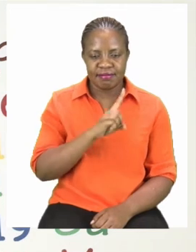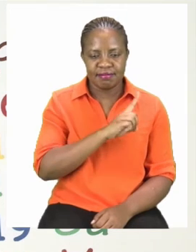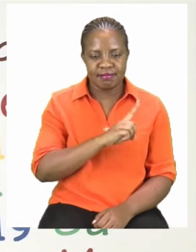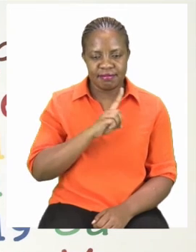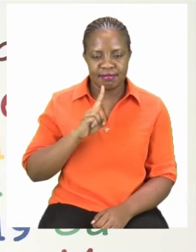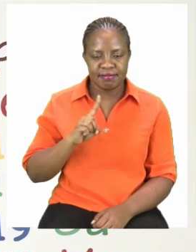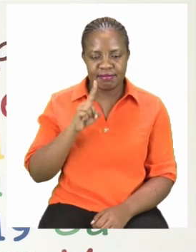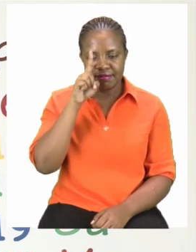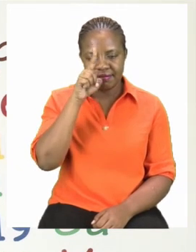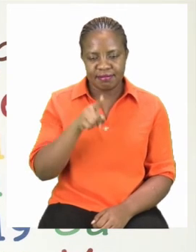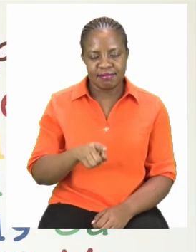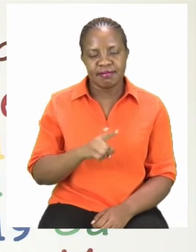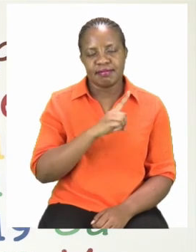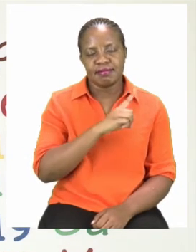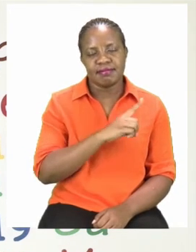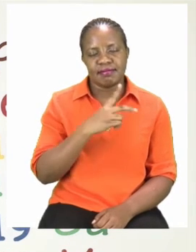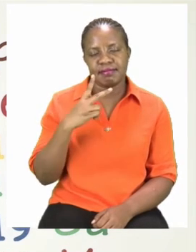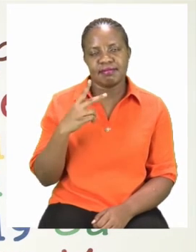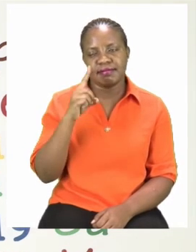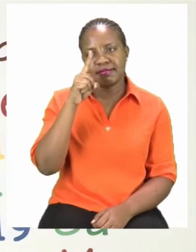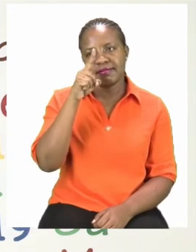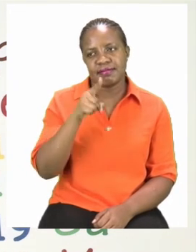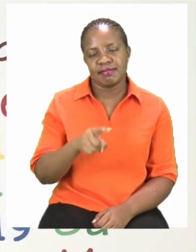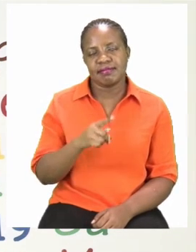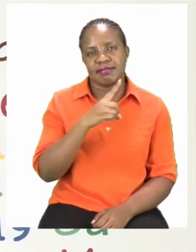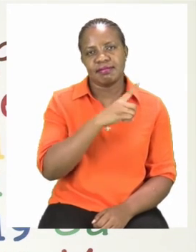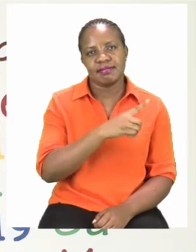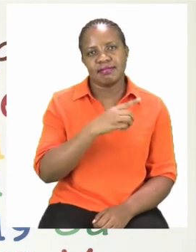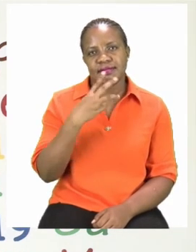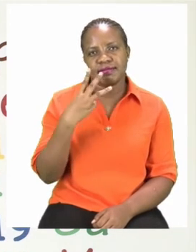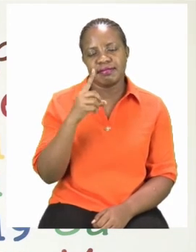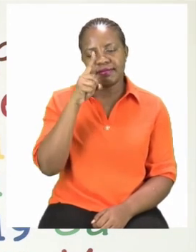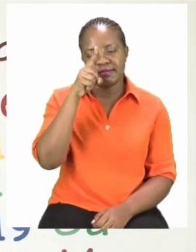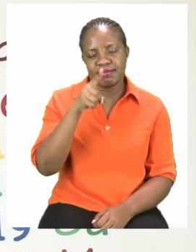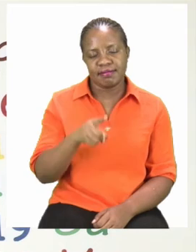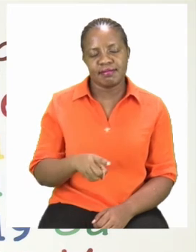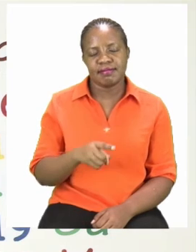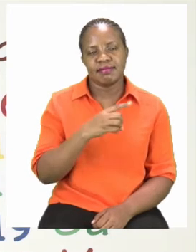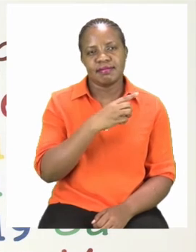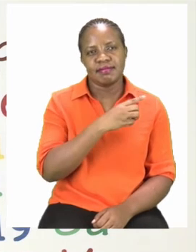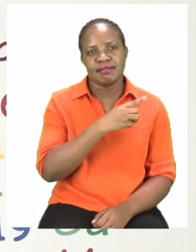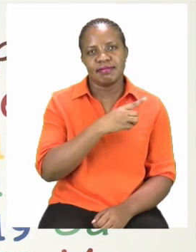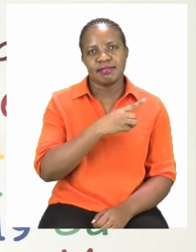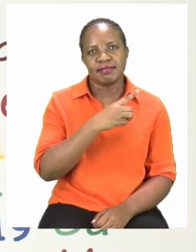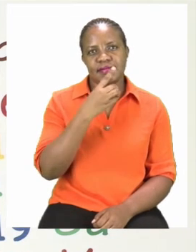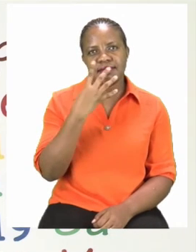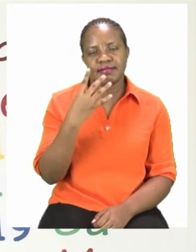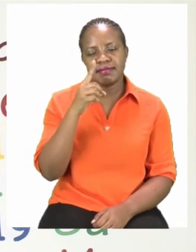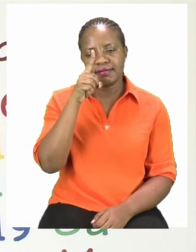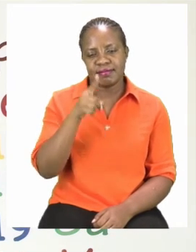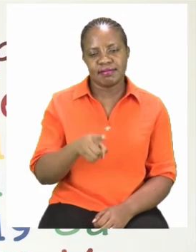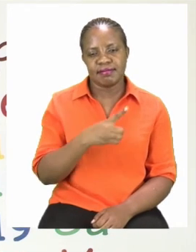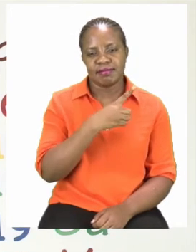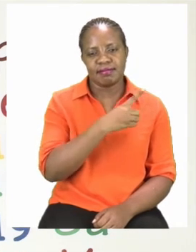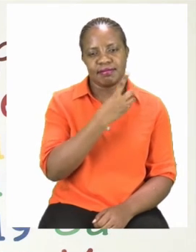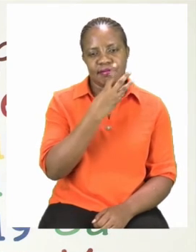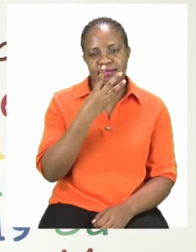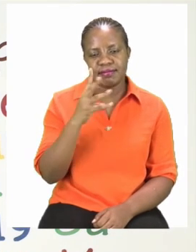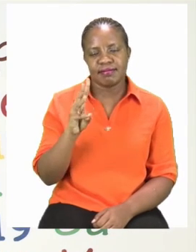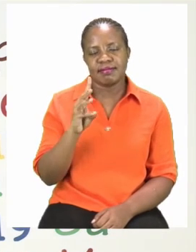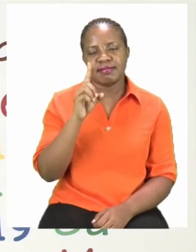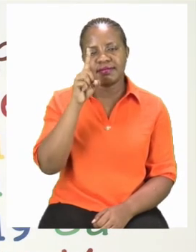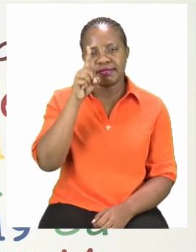10. And now we are going to count on and cross out our sticks. The next number after